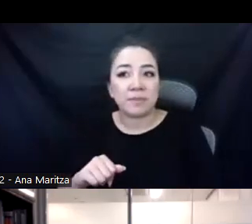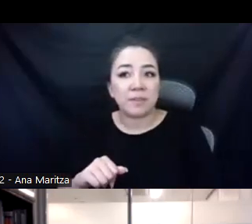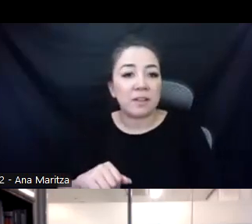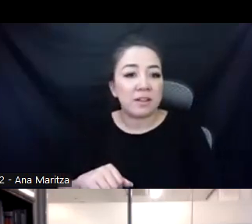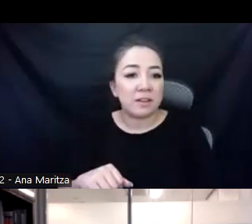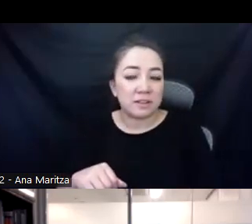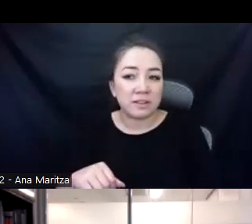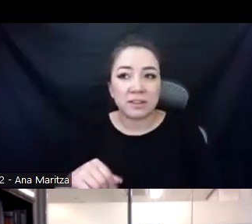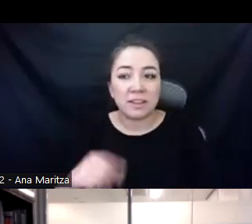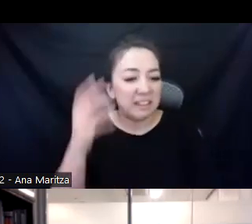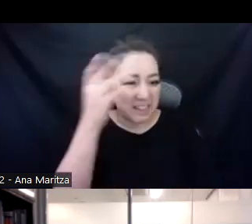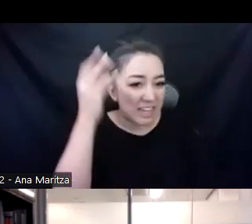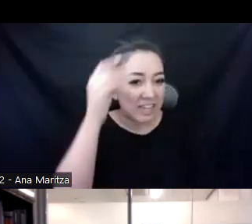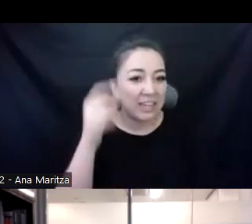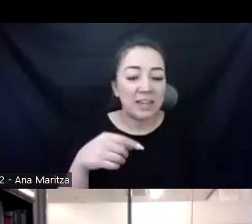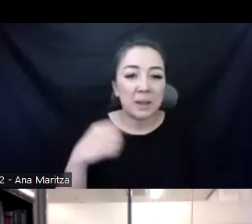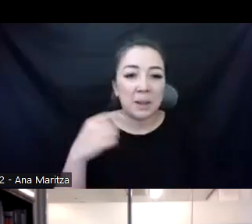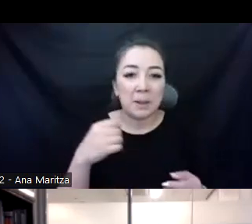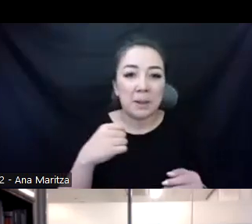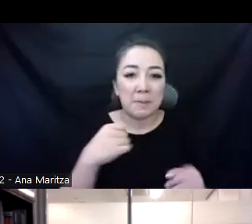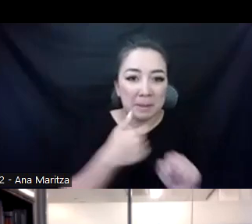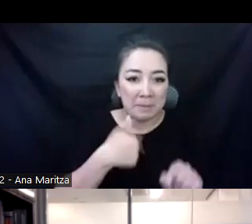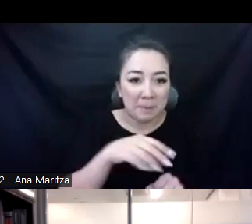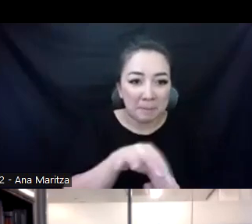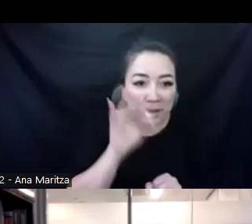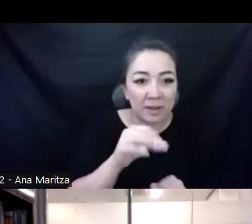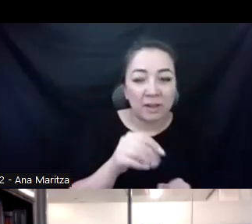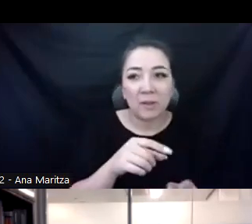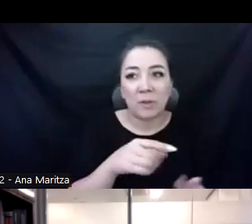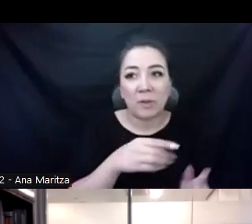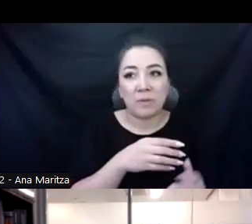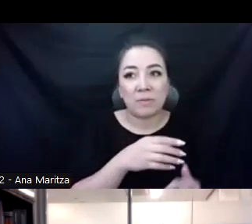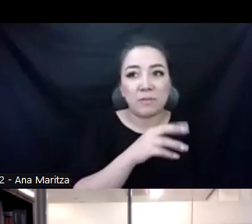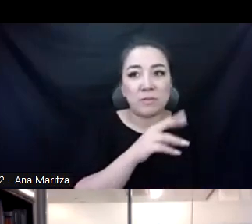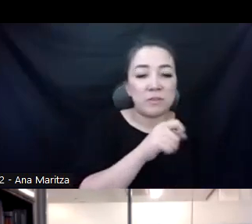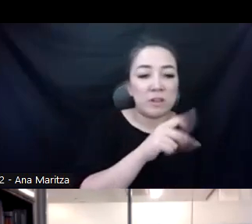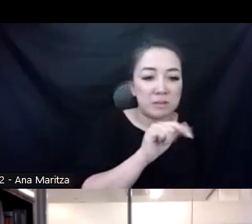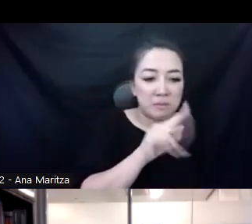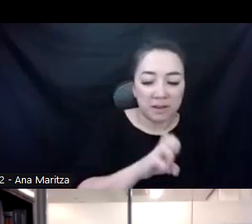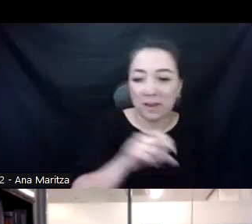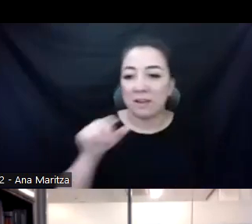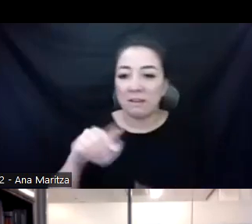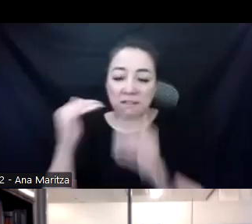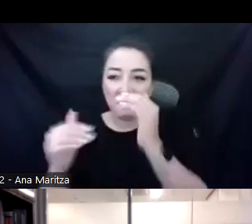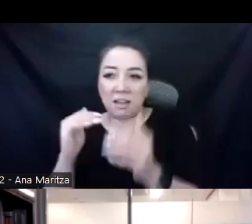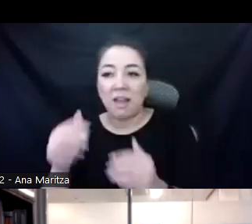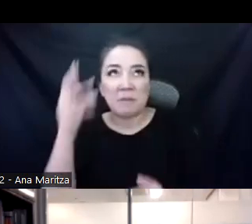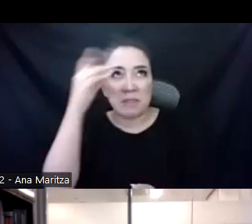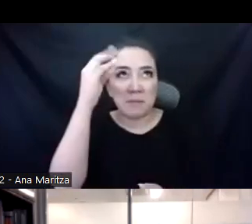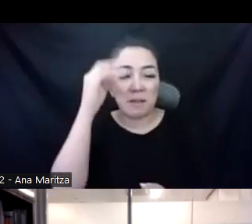Just thinking, making me pick between respite and adult day. So I've been thinking about it, and I think I